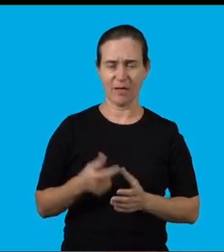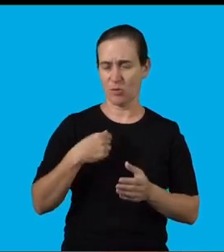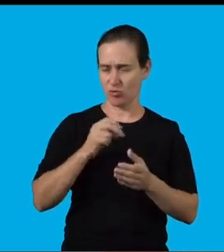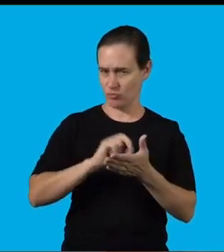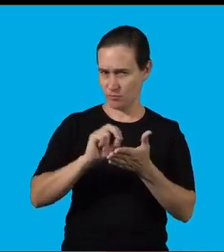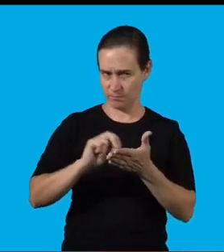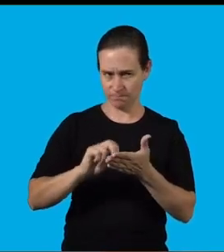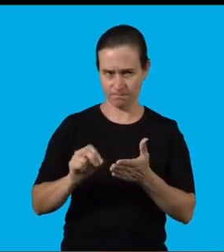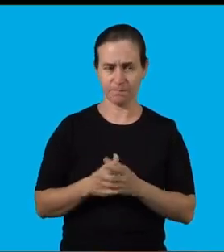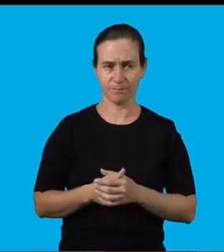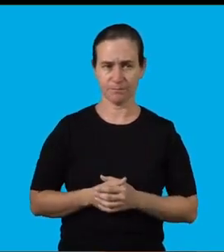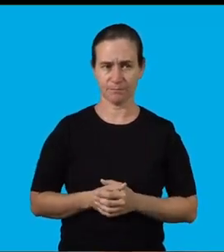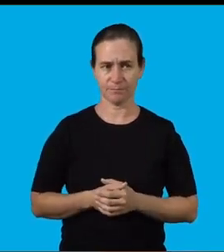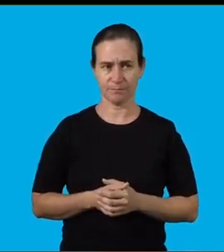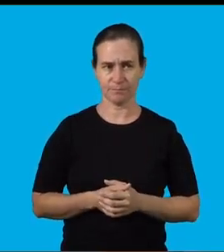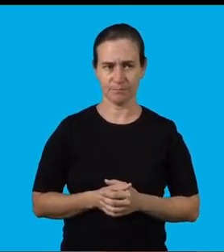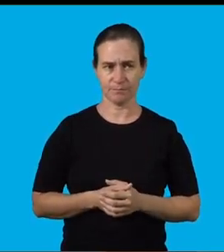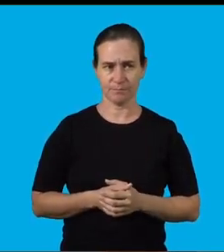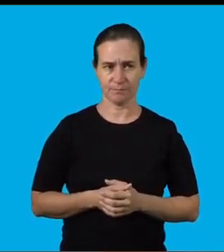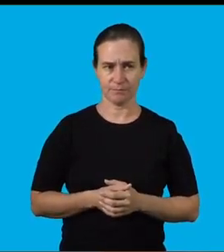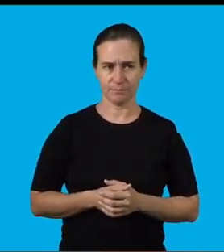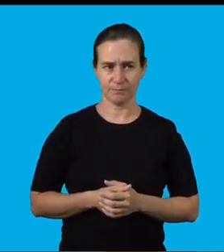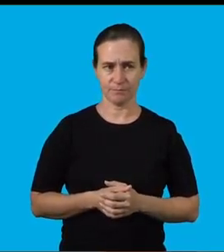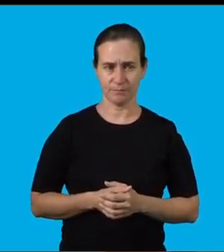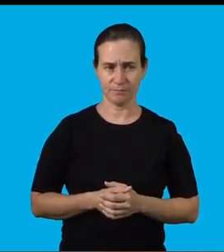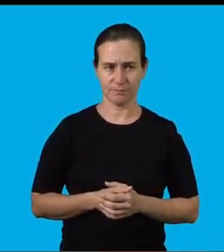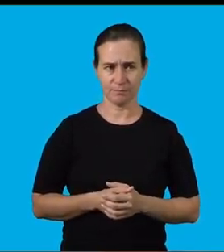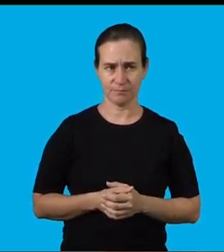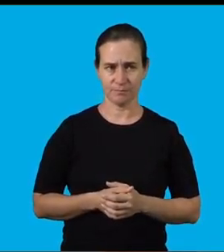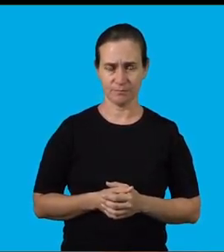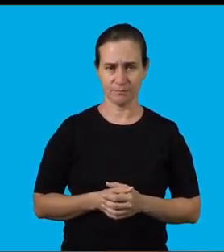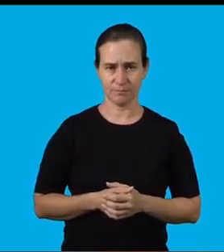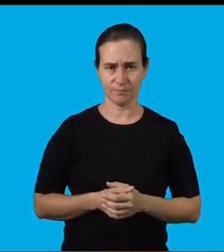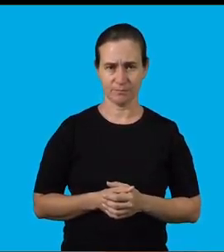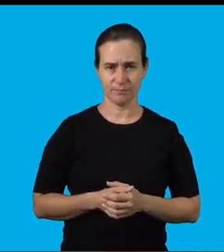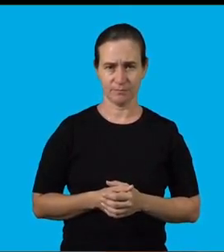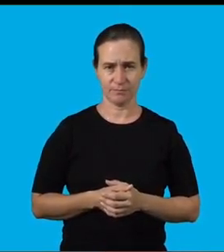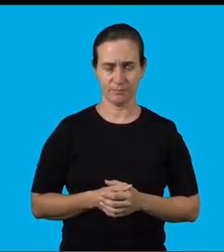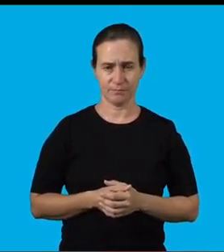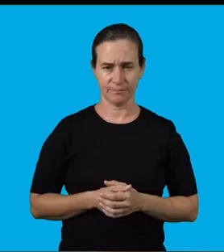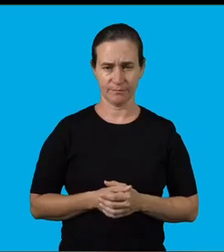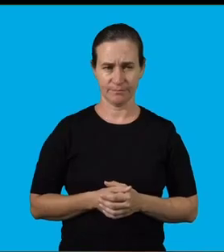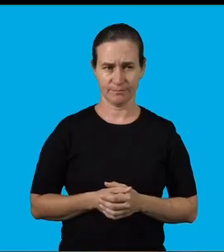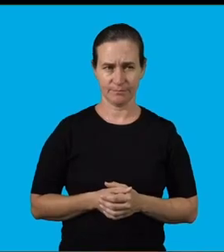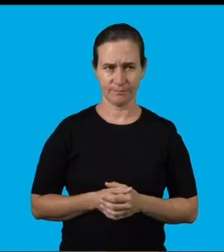Let's write that down. It was minus 2x cubed